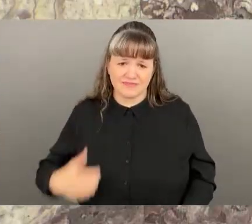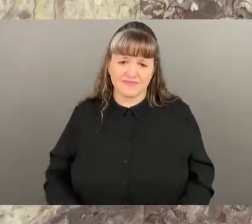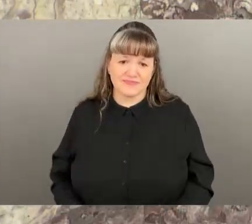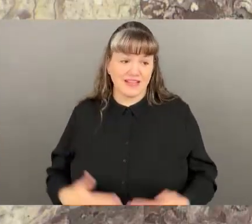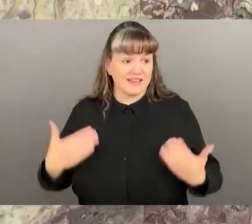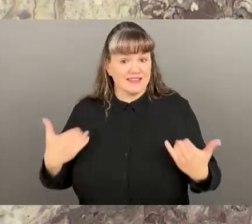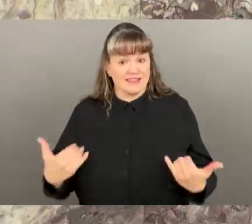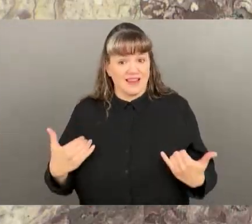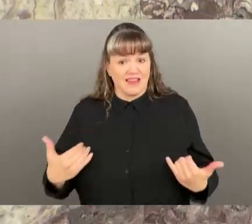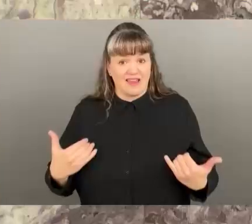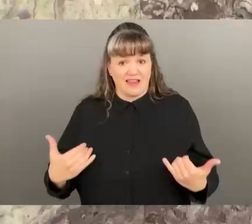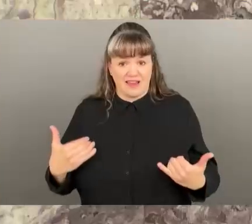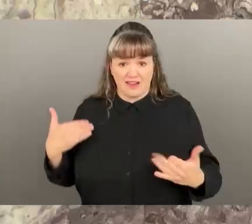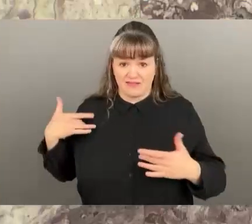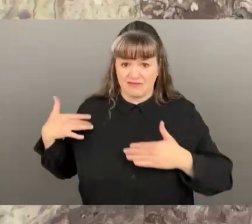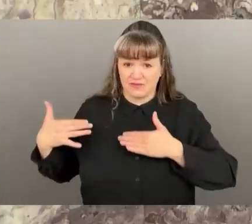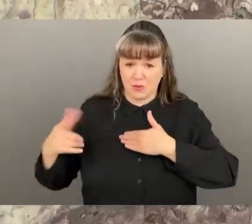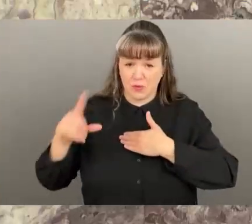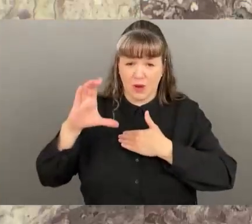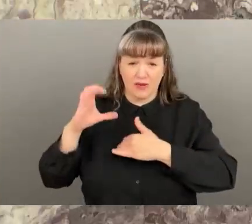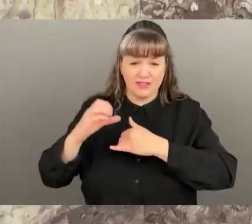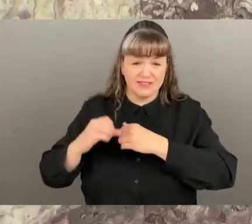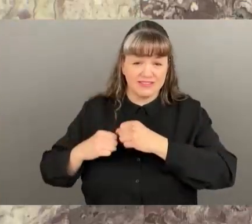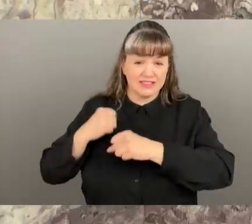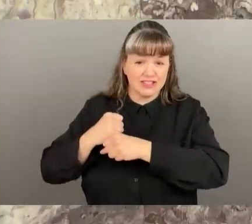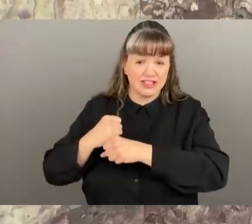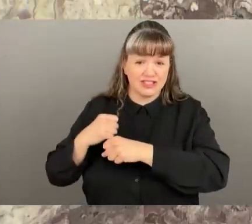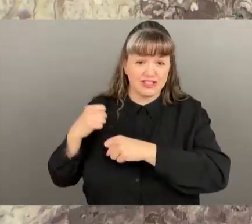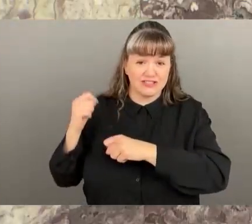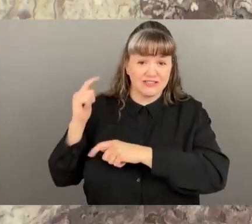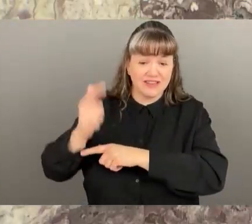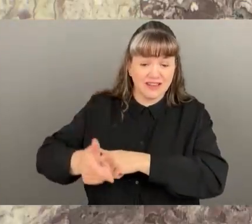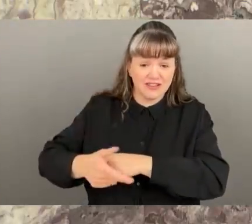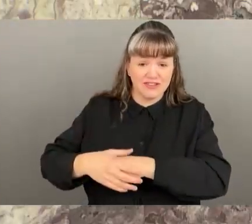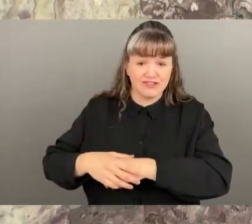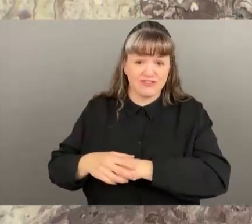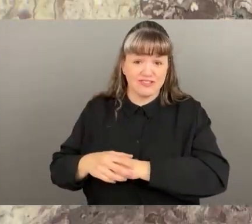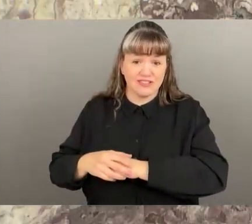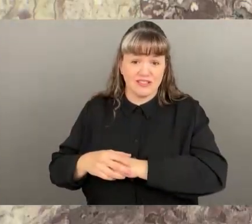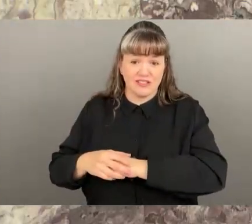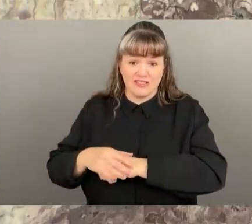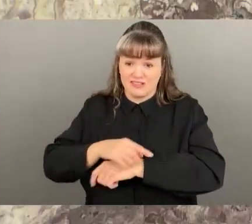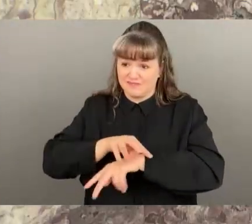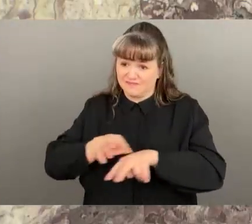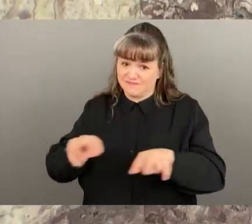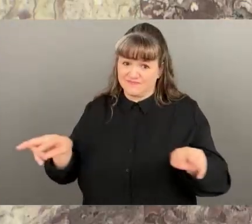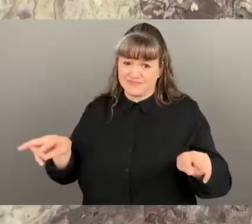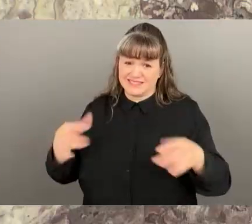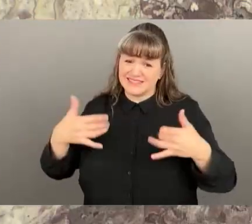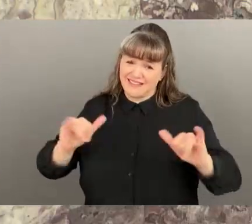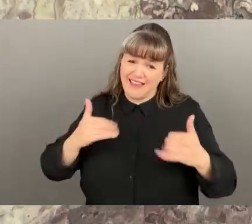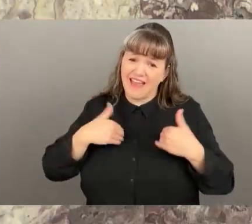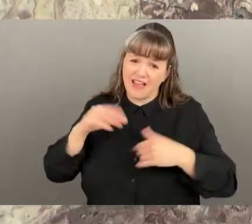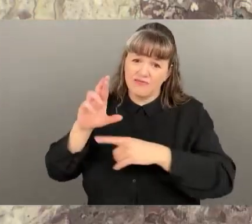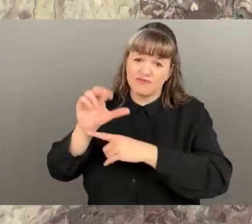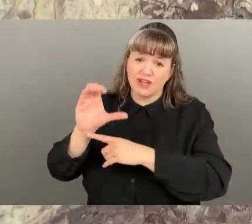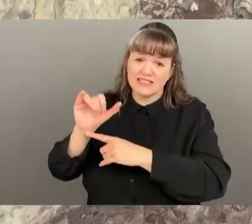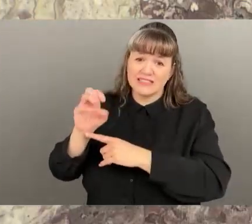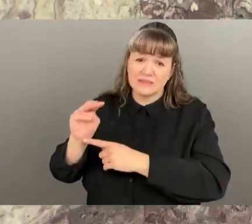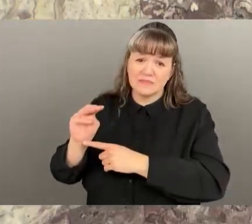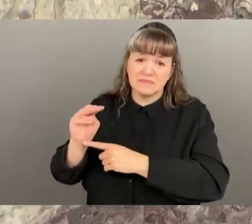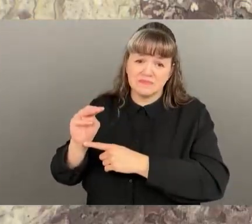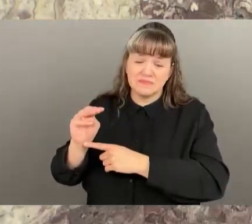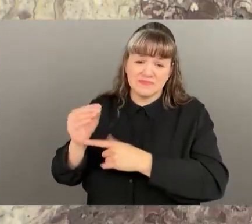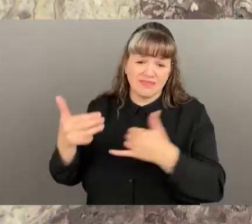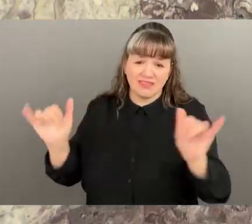persists, now aimed at international students who are scapegoated, migrant workers who are treated as disposable, and